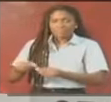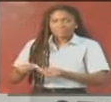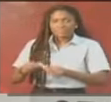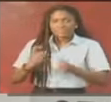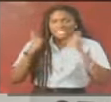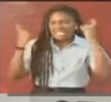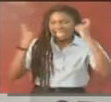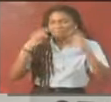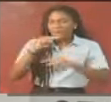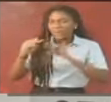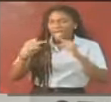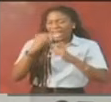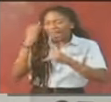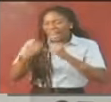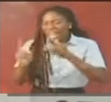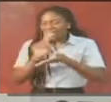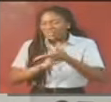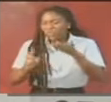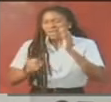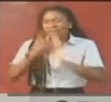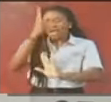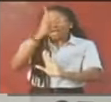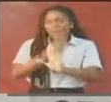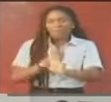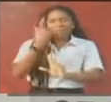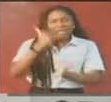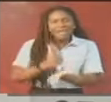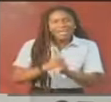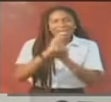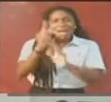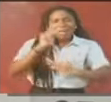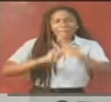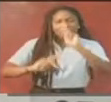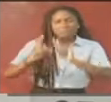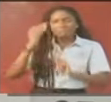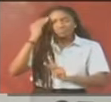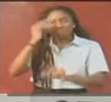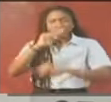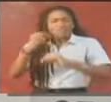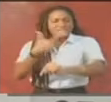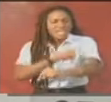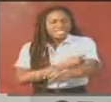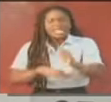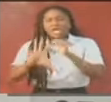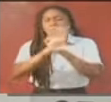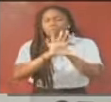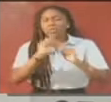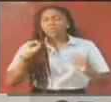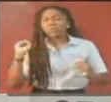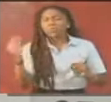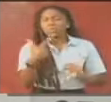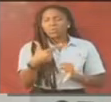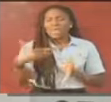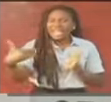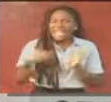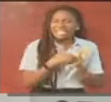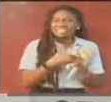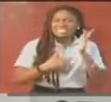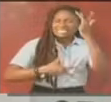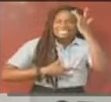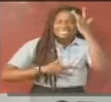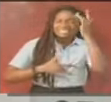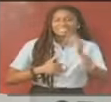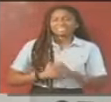April, aims to promote the use of vaccines to protect people of all ages against diseases.